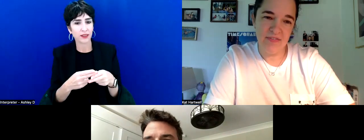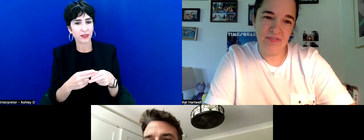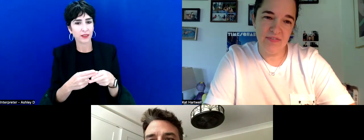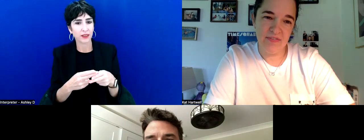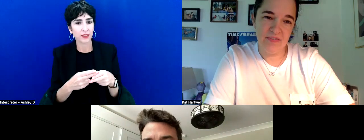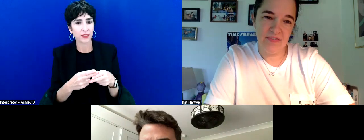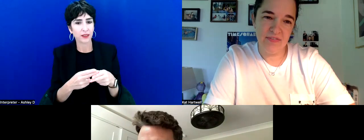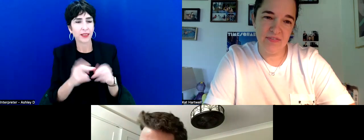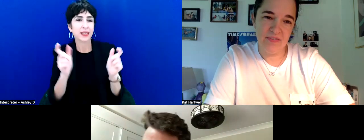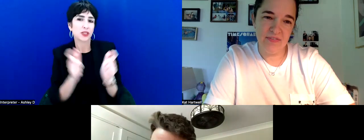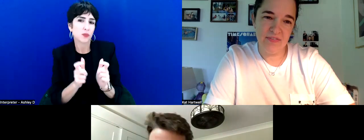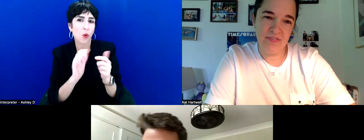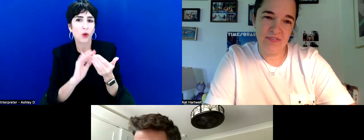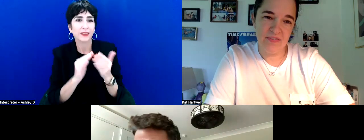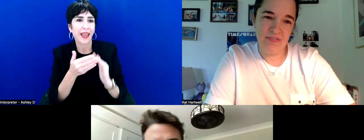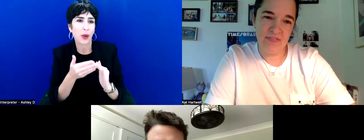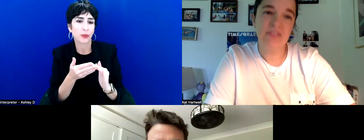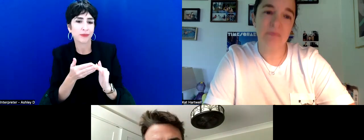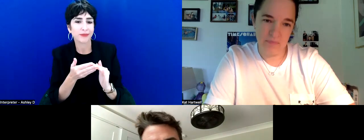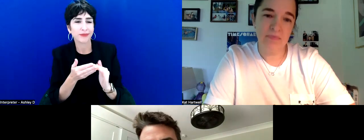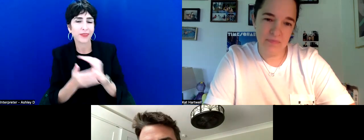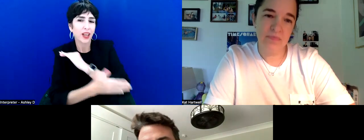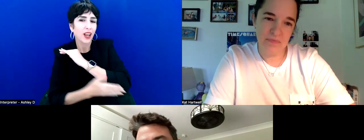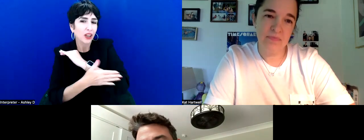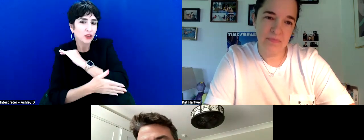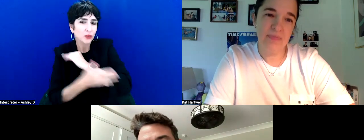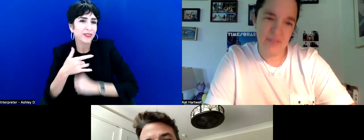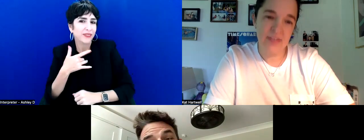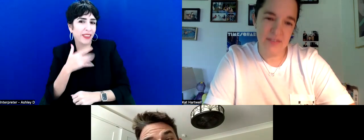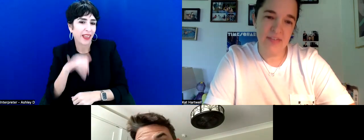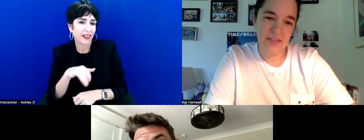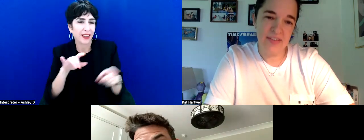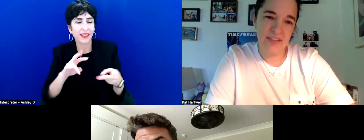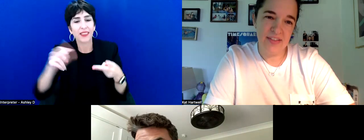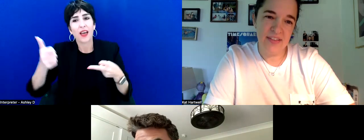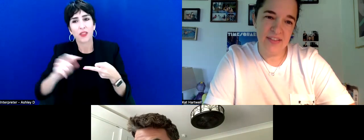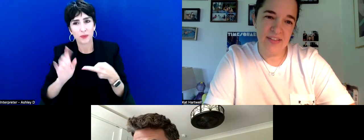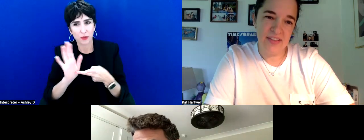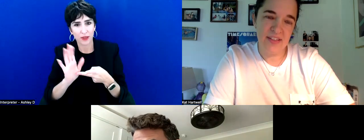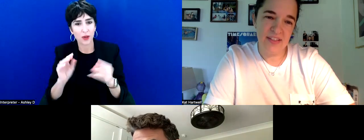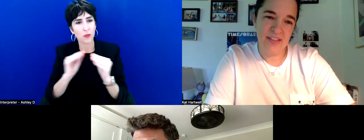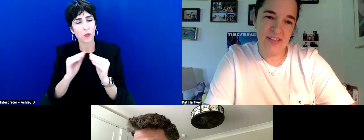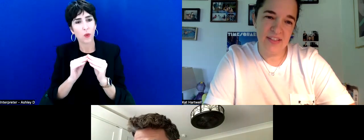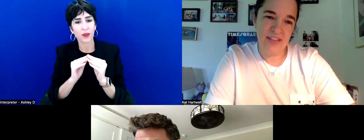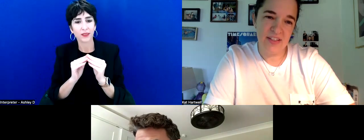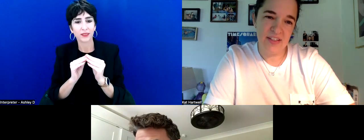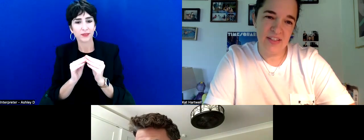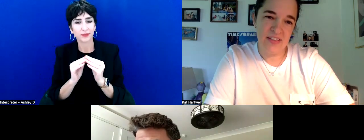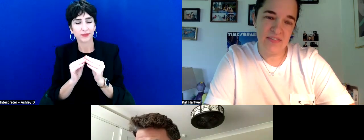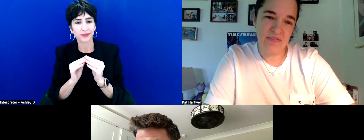of a small town country feel, and then the other one is more of a